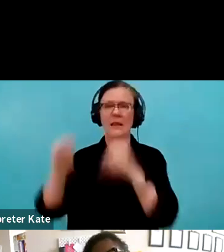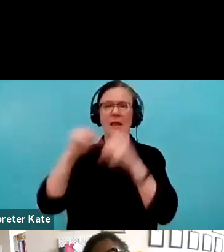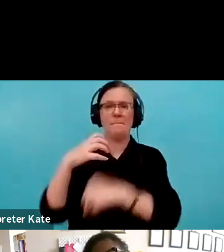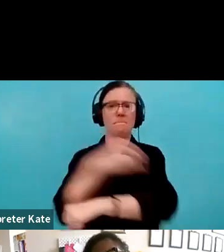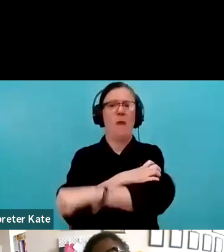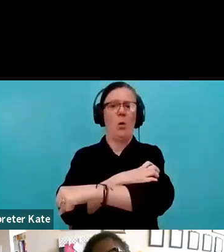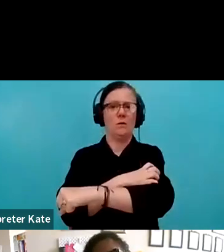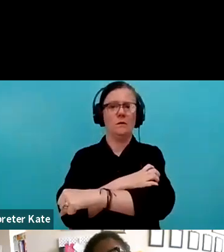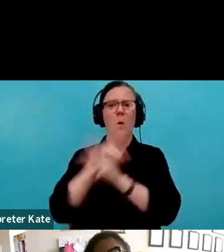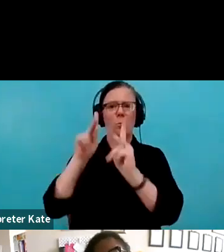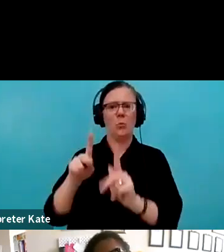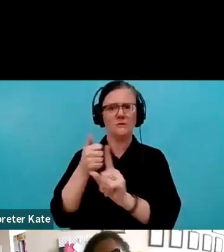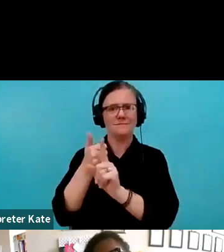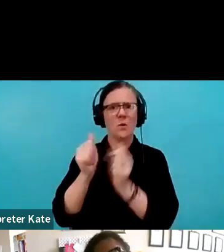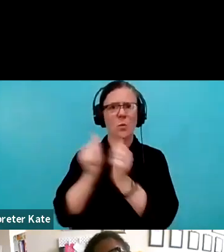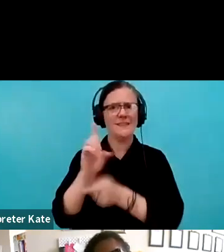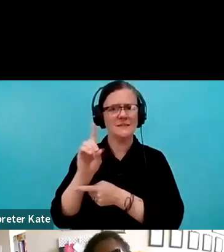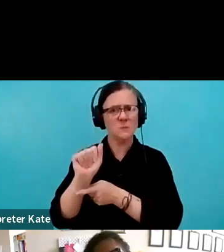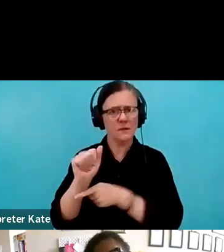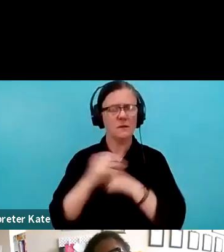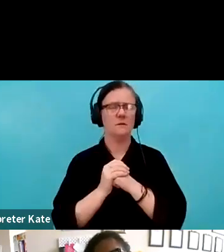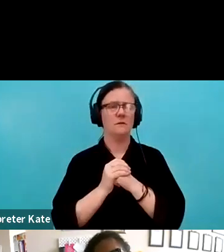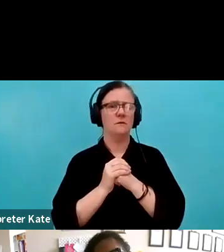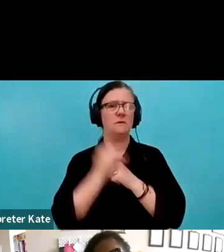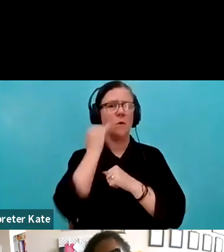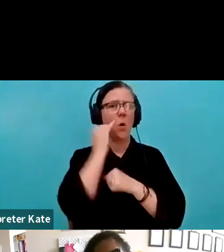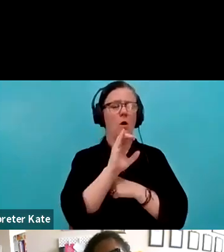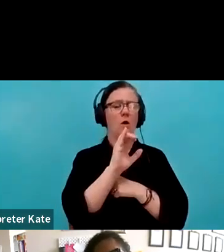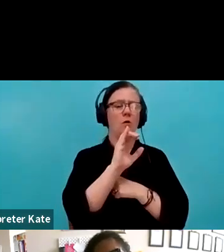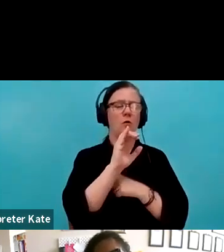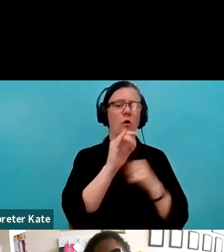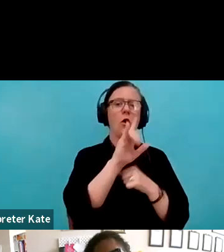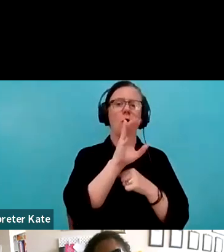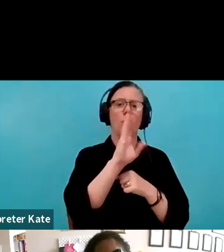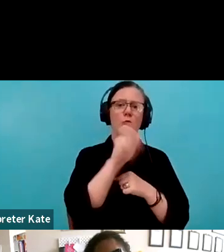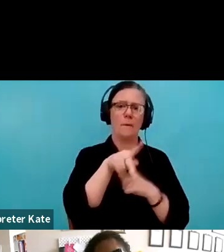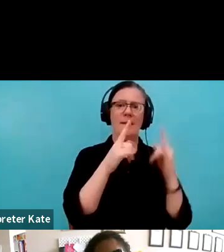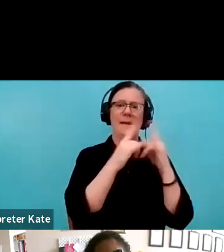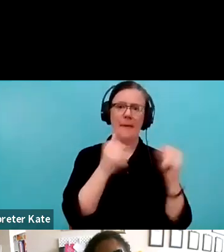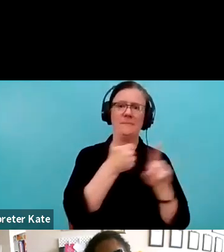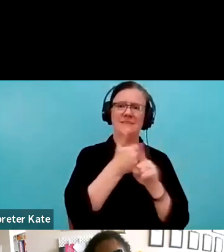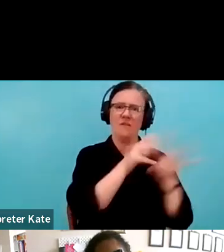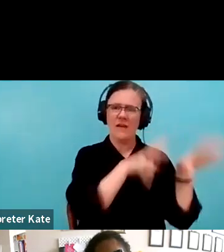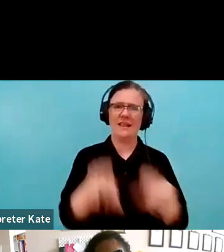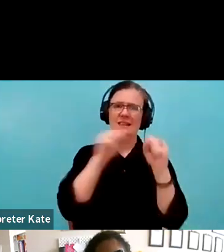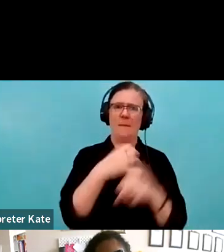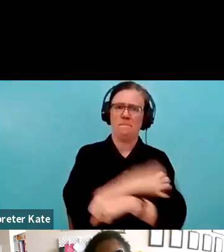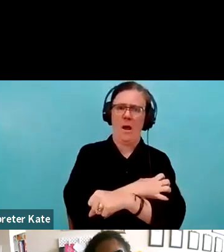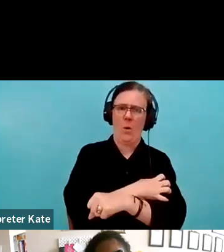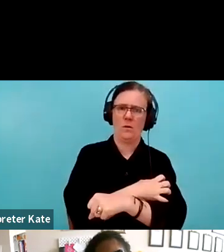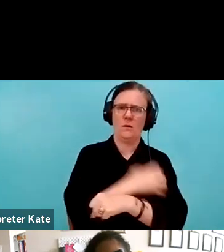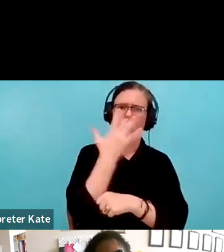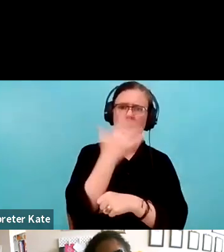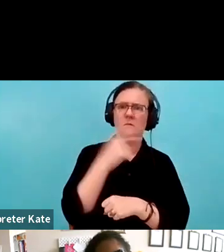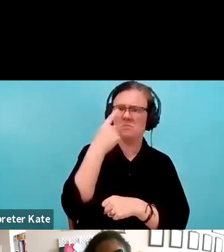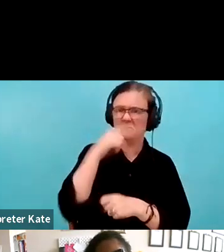as a person with a disability, or how does Crip Camp claim power? And I'll just say, Nicole, why don't you